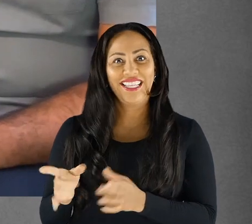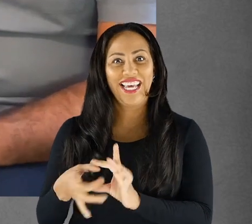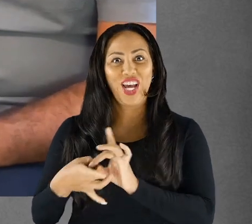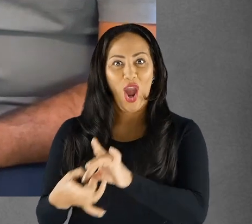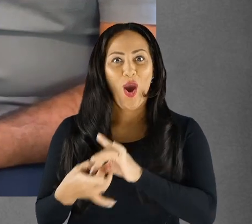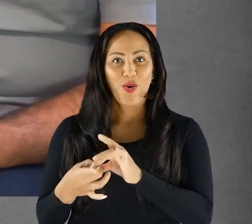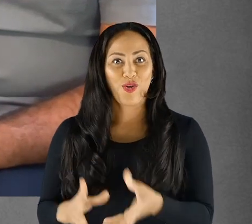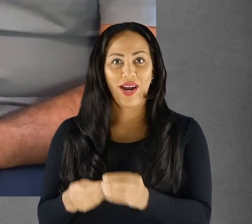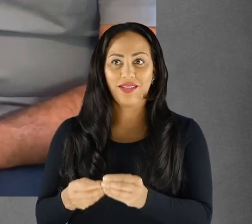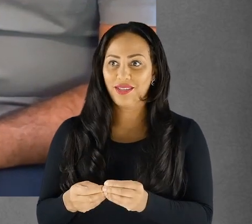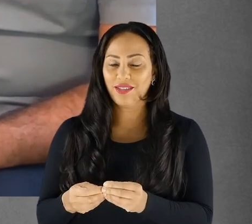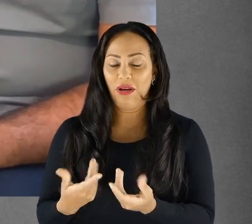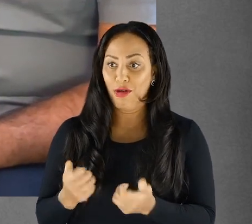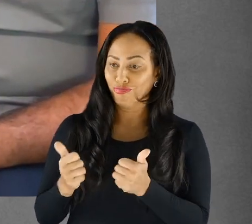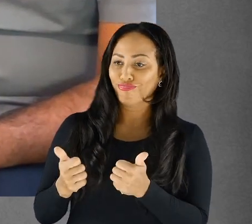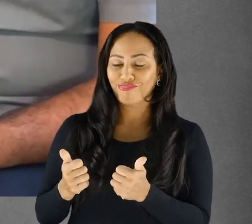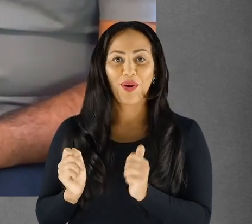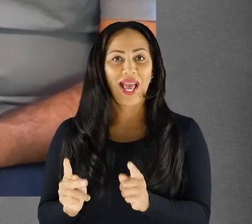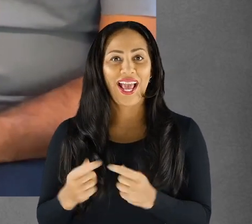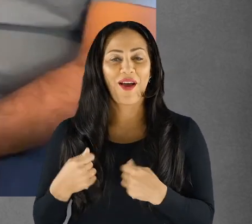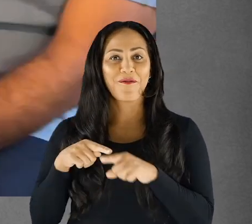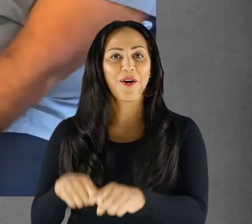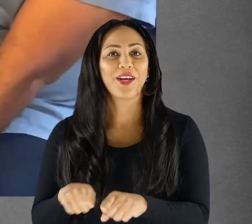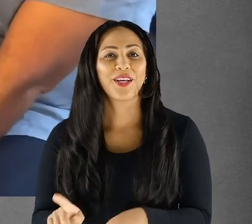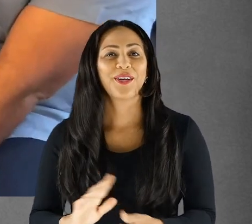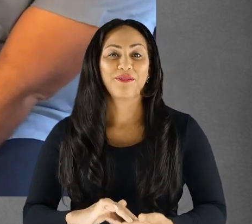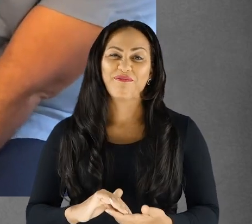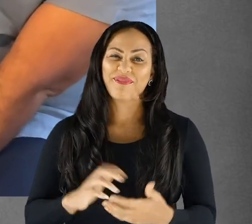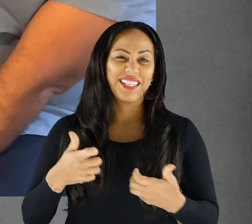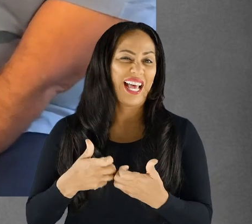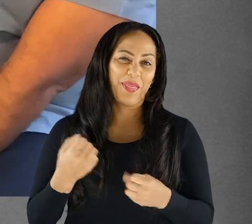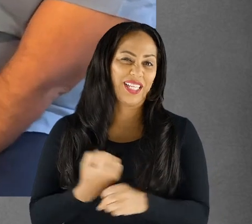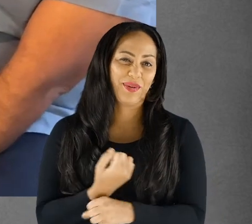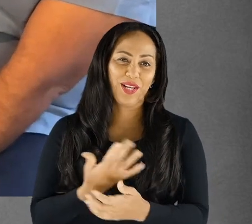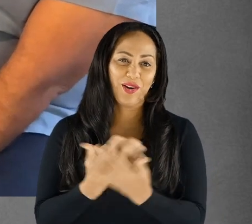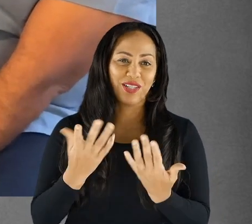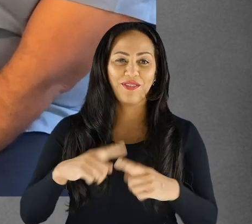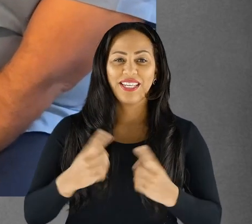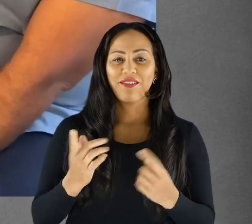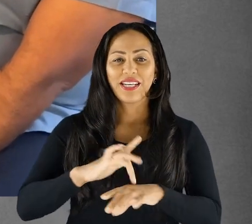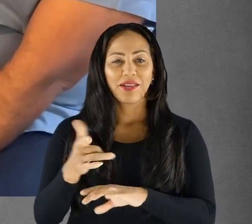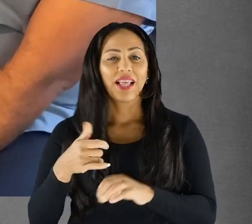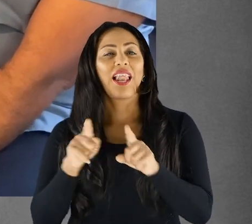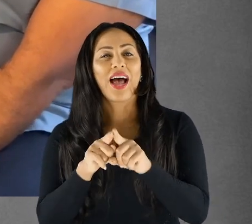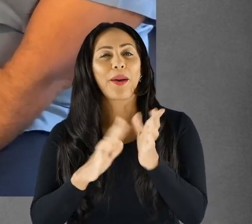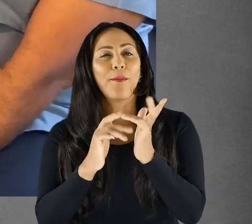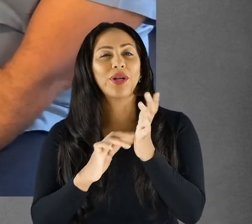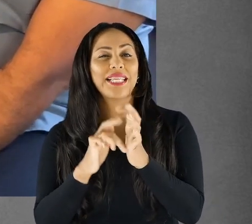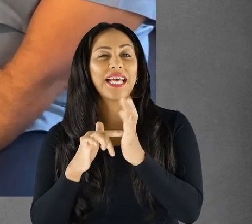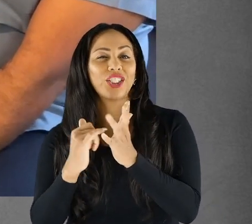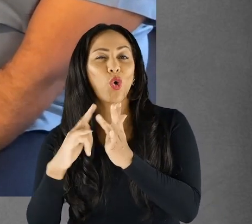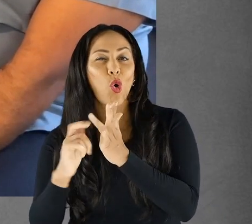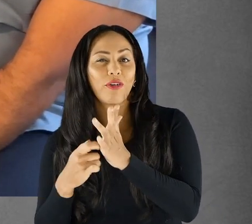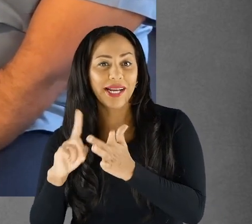And you're like, oh, okay, let me follow you. So it's how they do it in lots of different, I don't know, disciplines like Montessori. So you have to kind of follow children